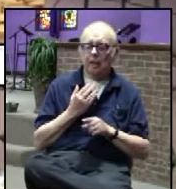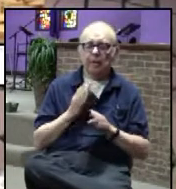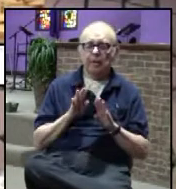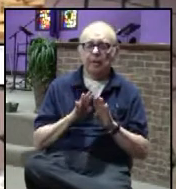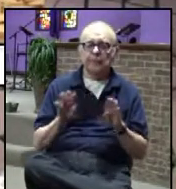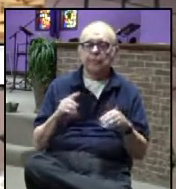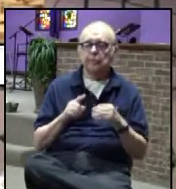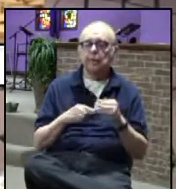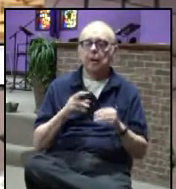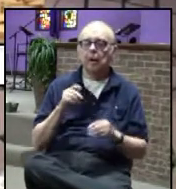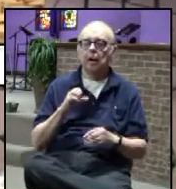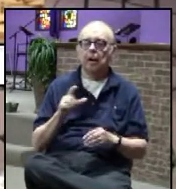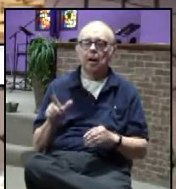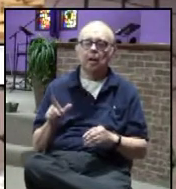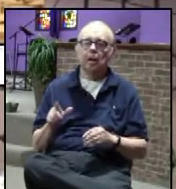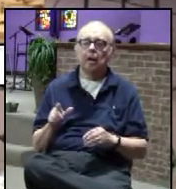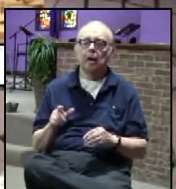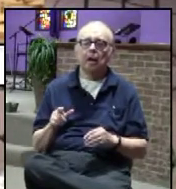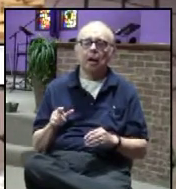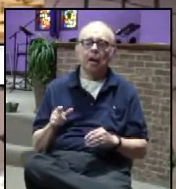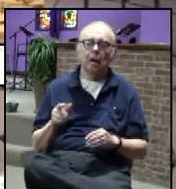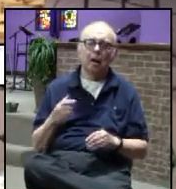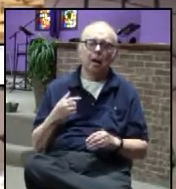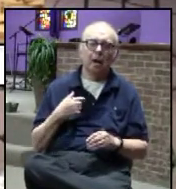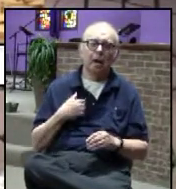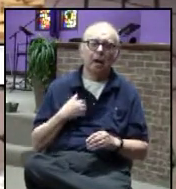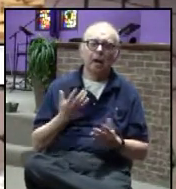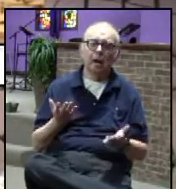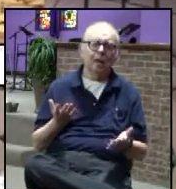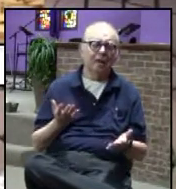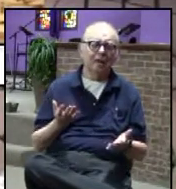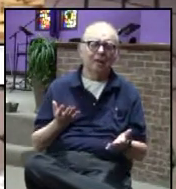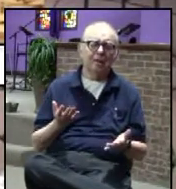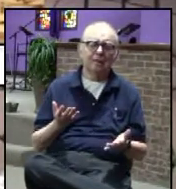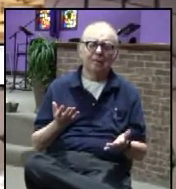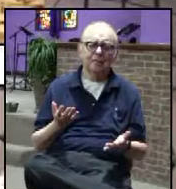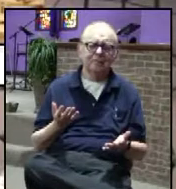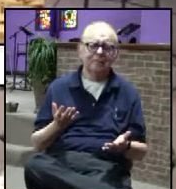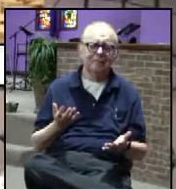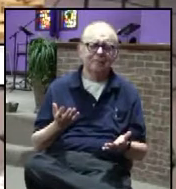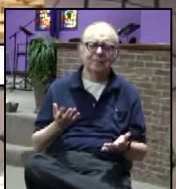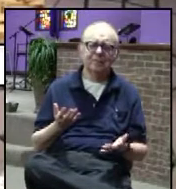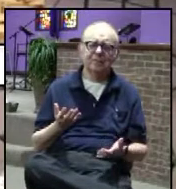pool or something else, and I got to pay money to live in that stinking place.